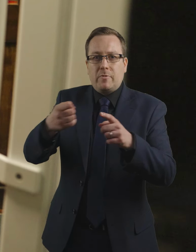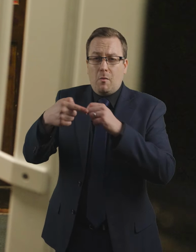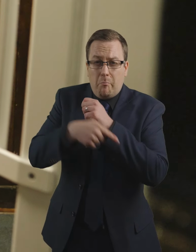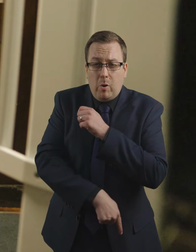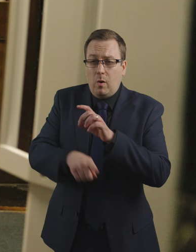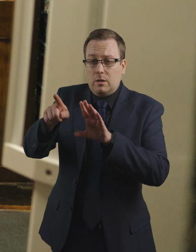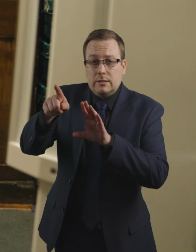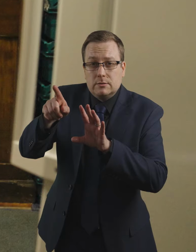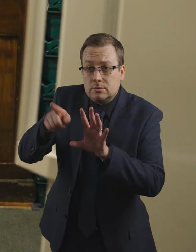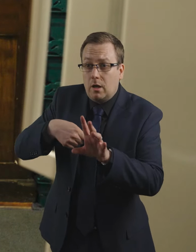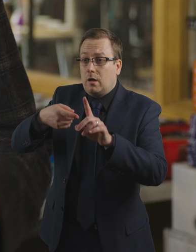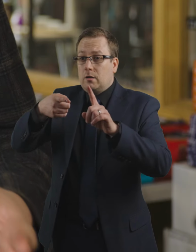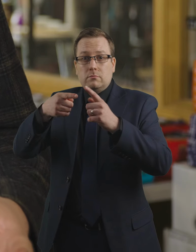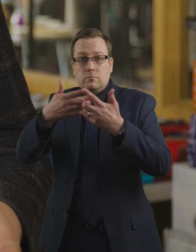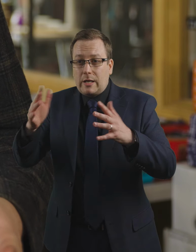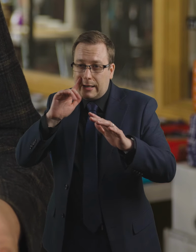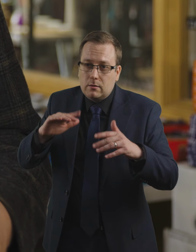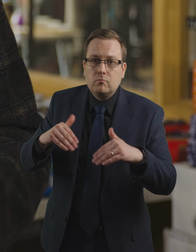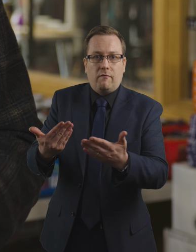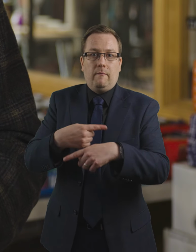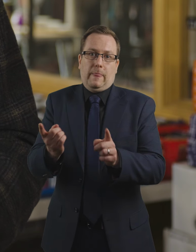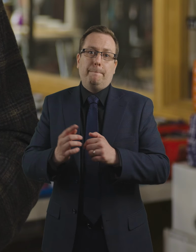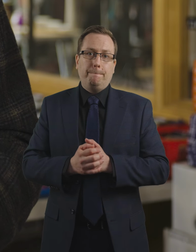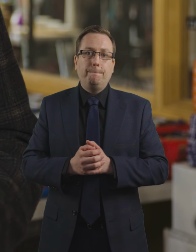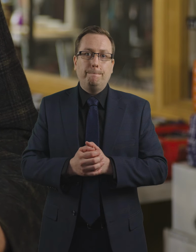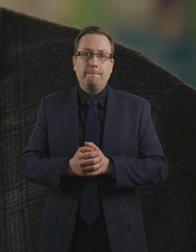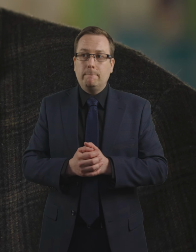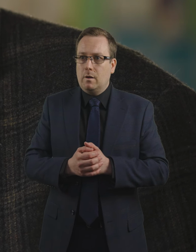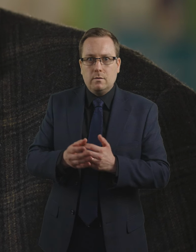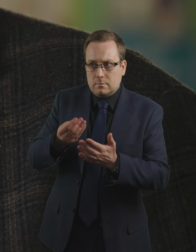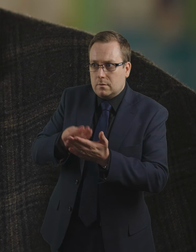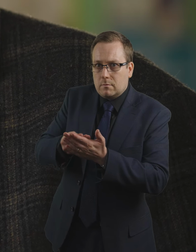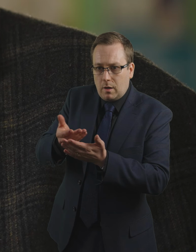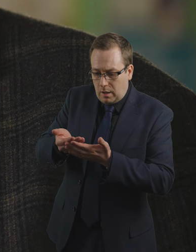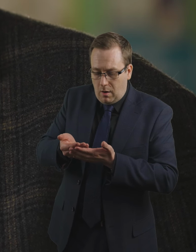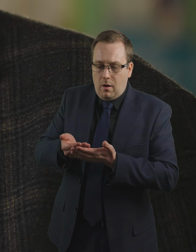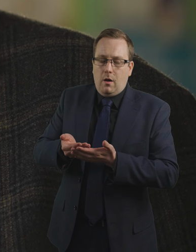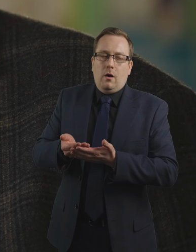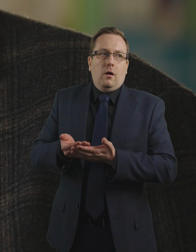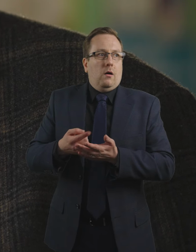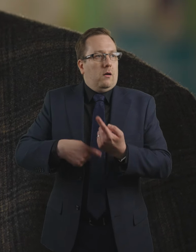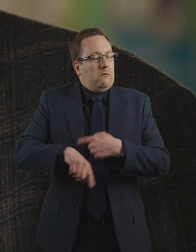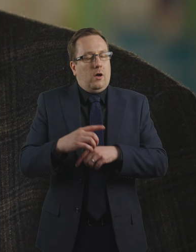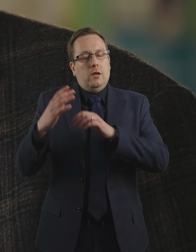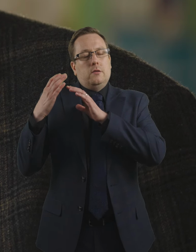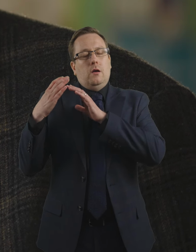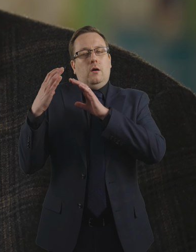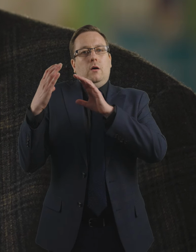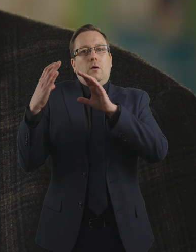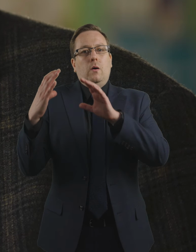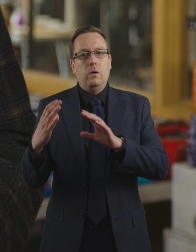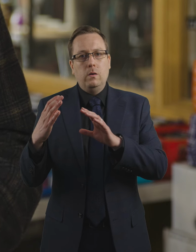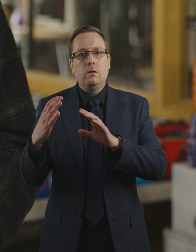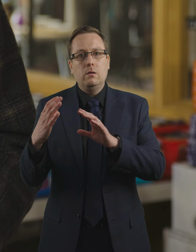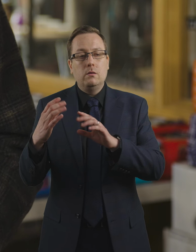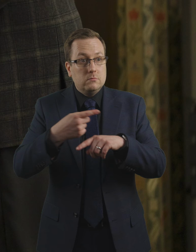communities. This extra money, what's going to be available, is just a great weight off of our shoulders